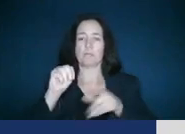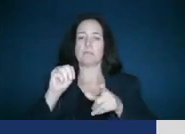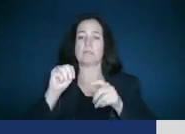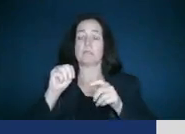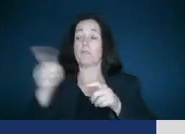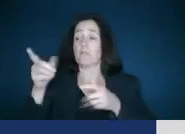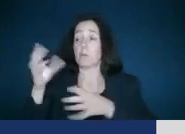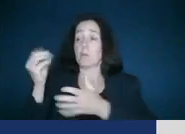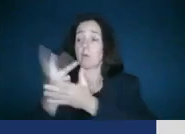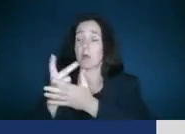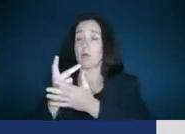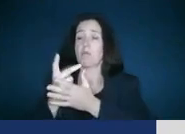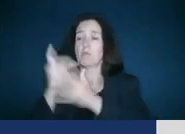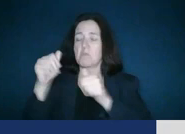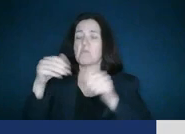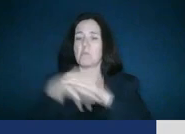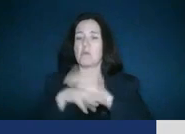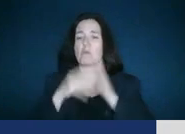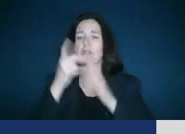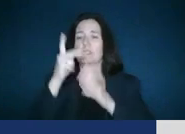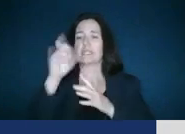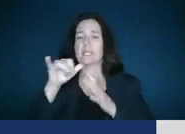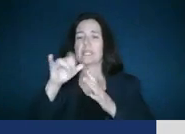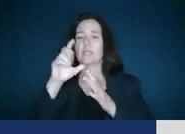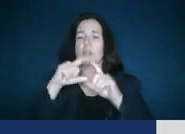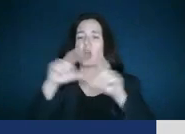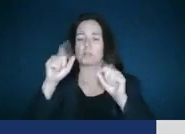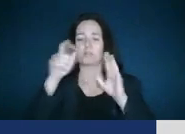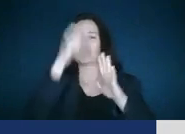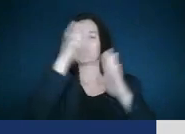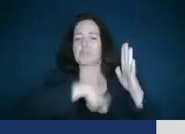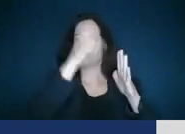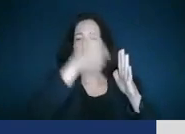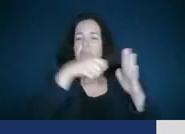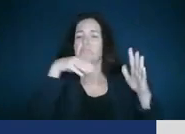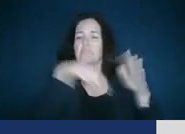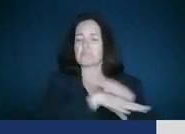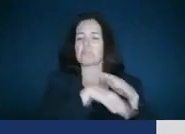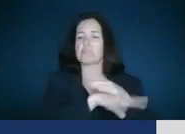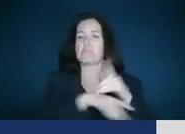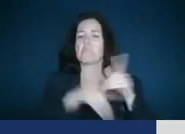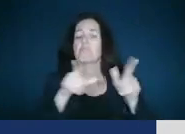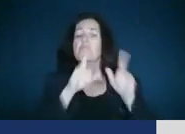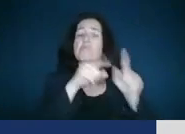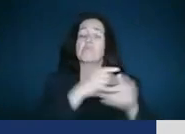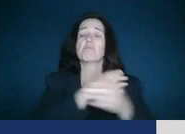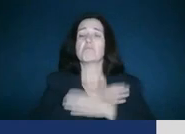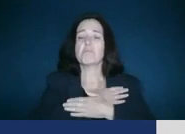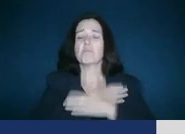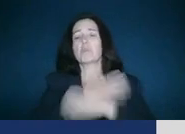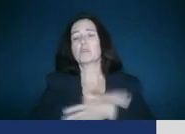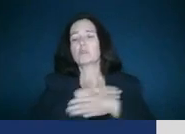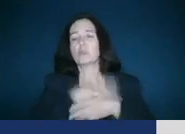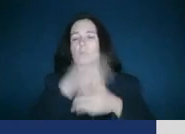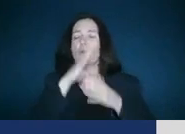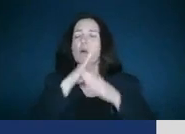through key card access, and it's there that they might go and just enjoy the